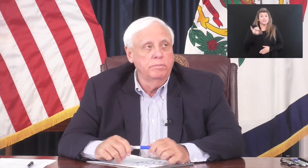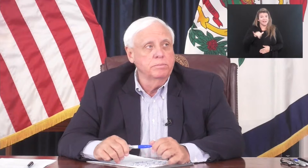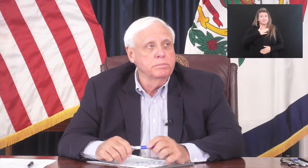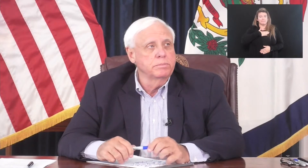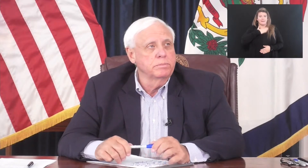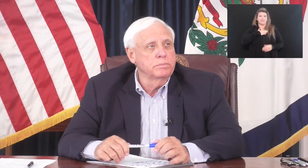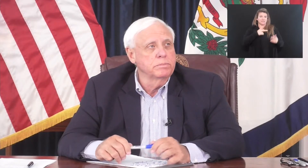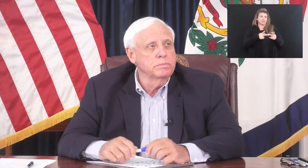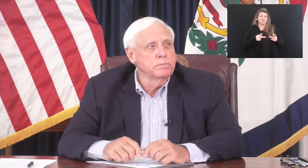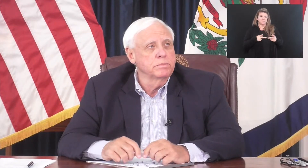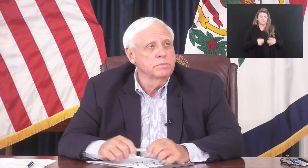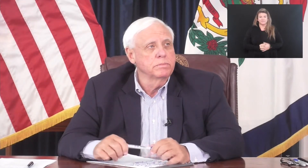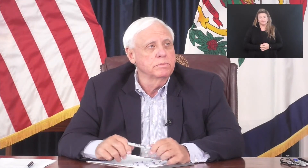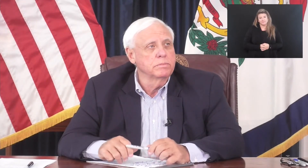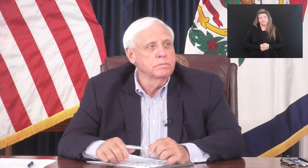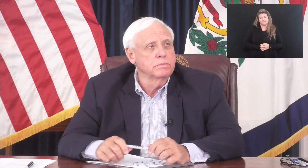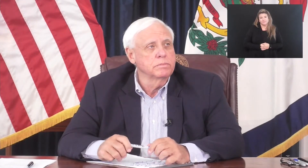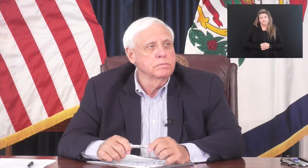stand.